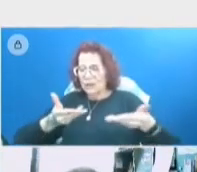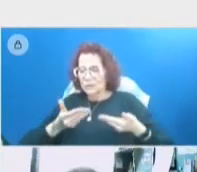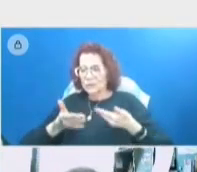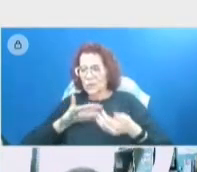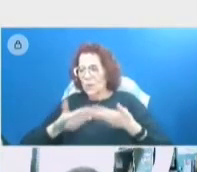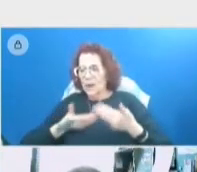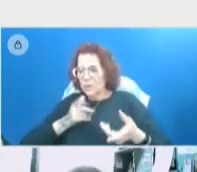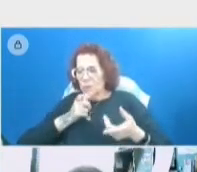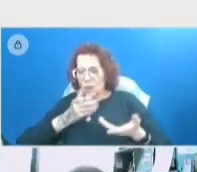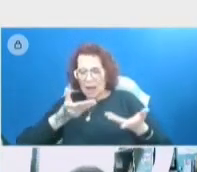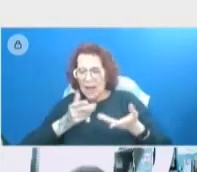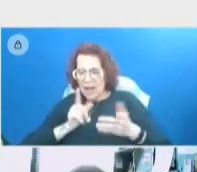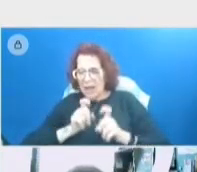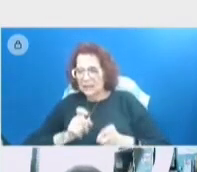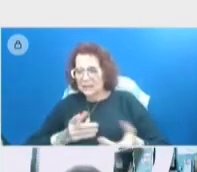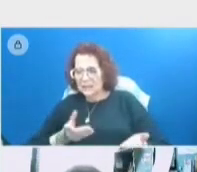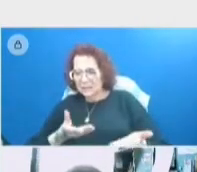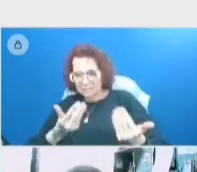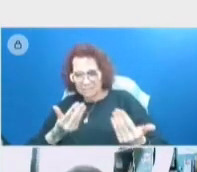do.